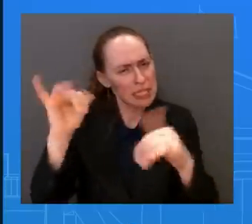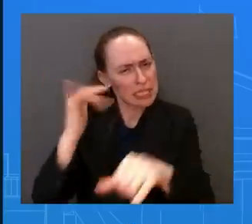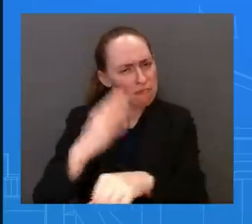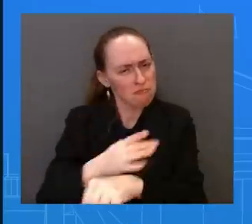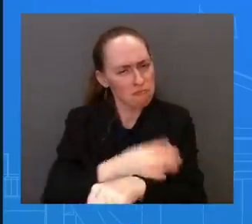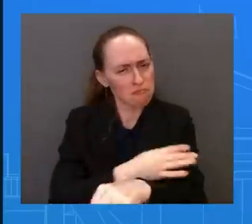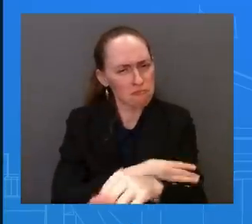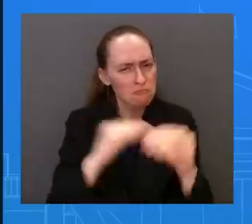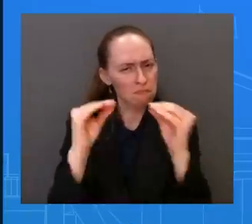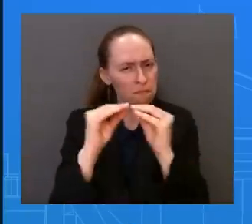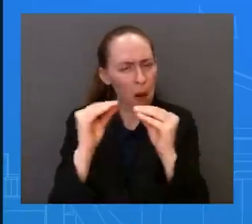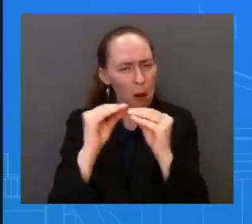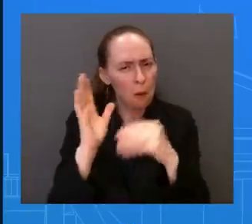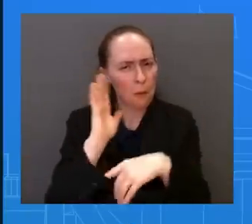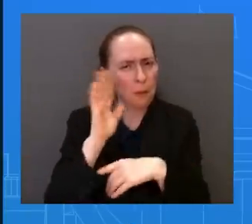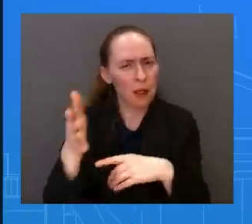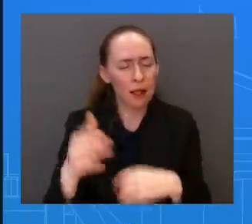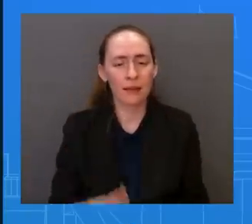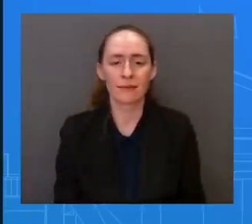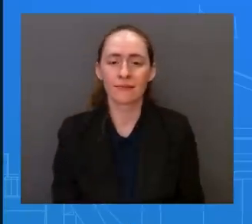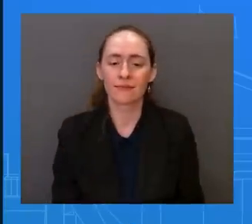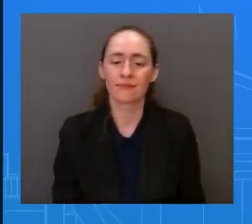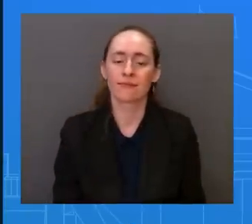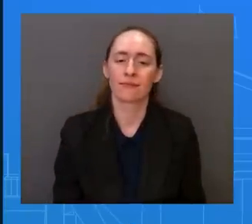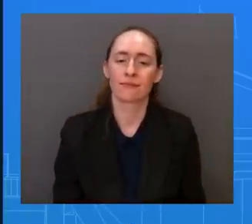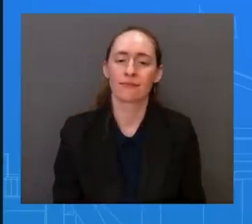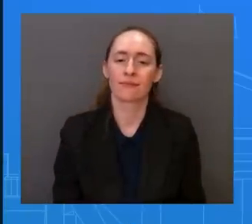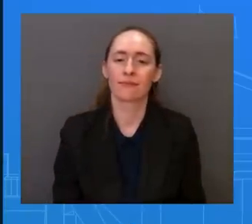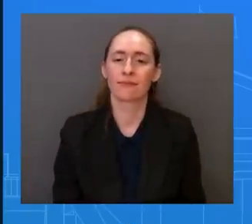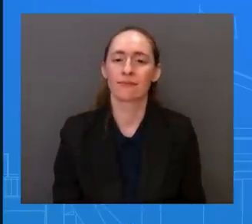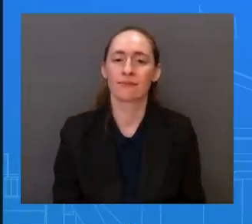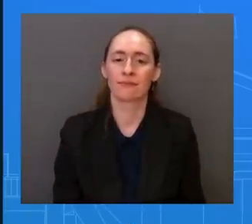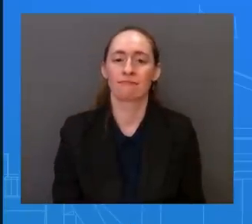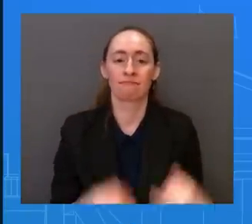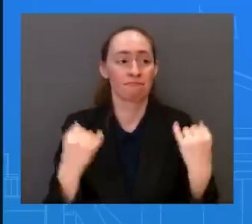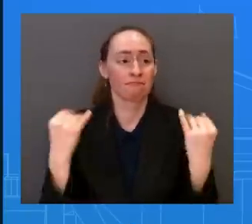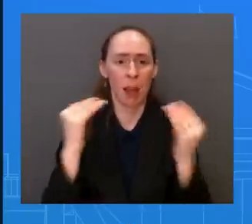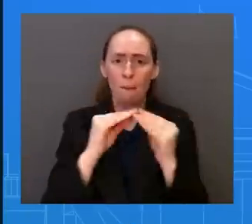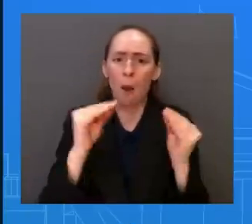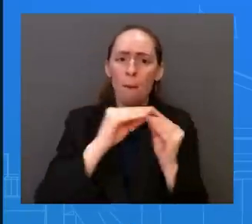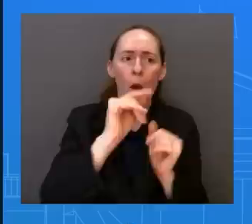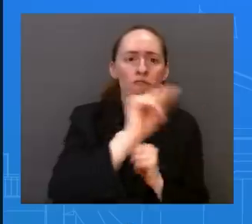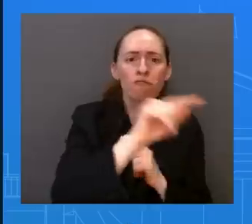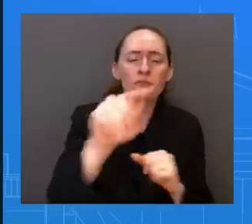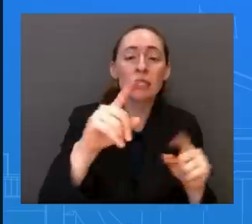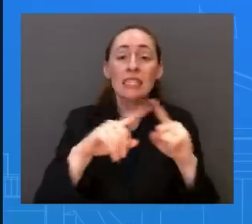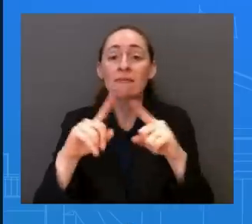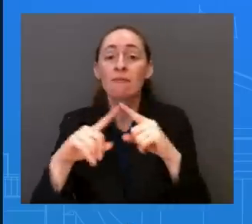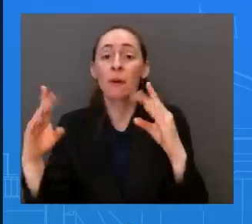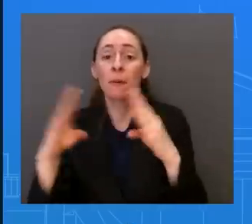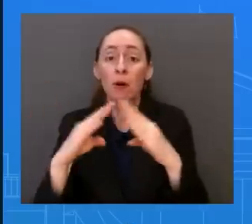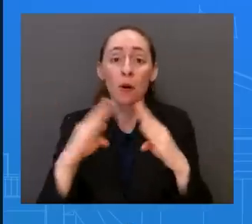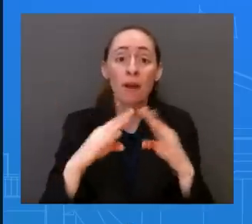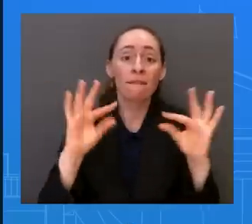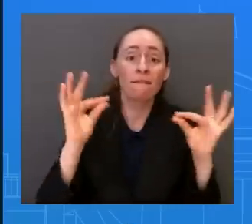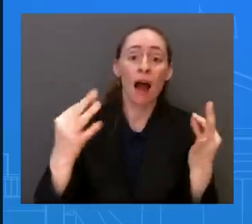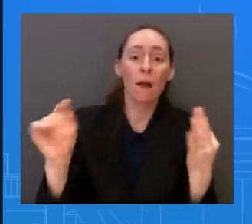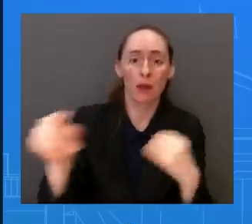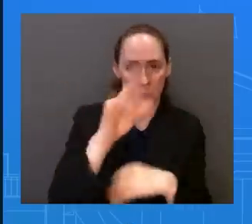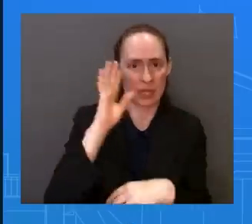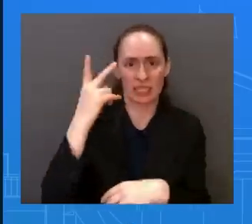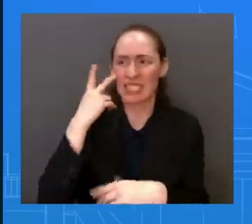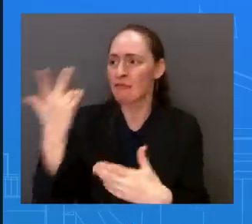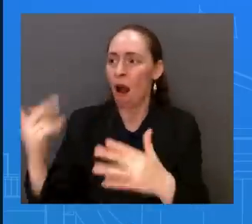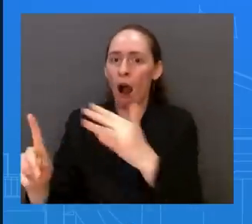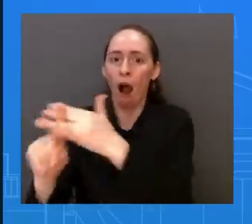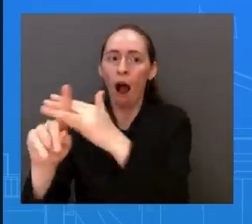going to see economic opportunity and more durable economic opportunity as a result of the policies that we have put in place, as a